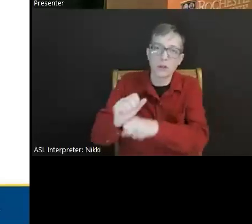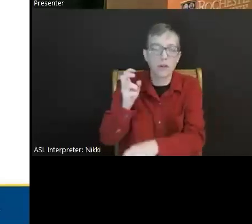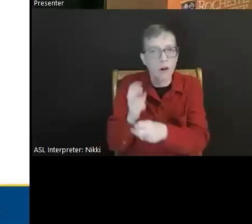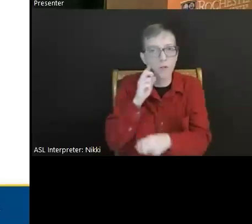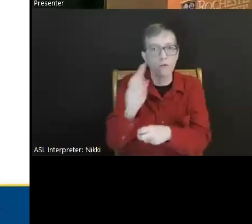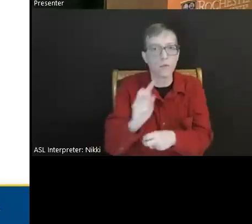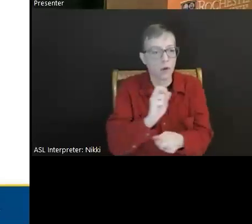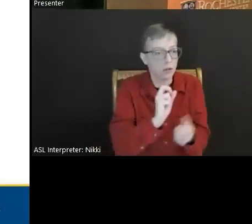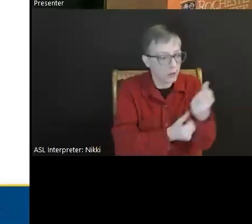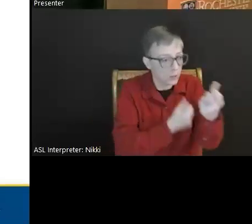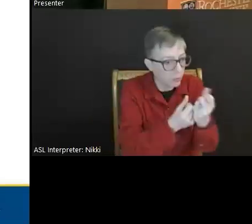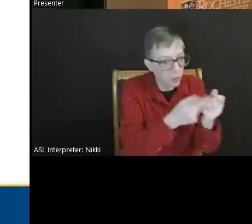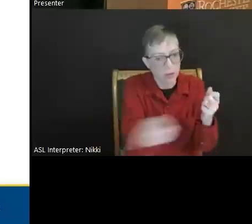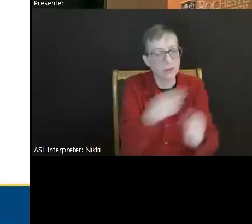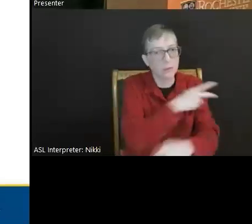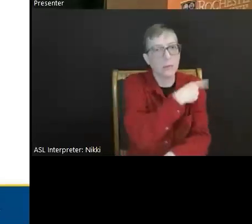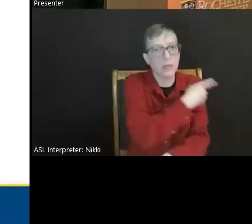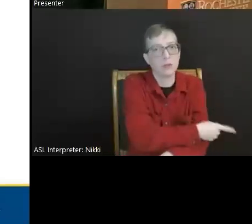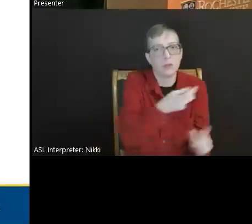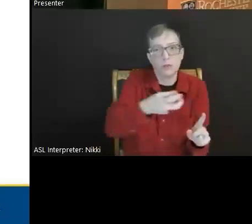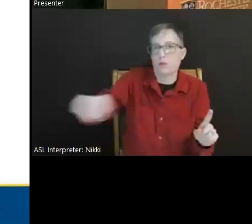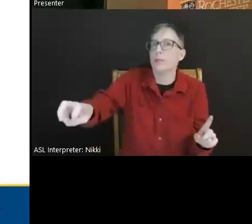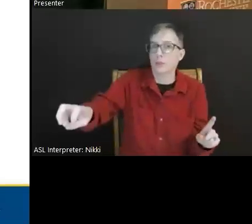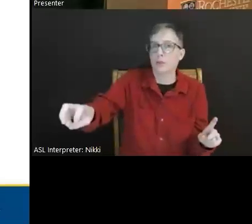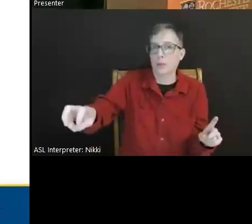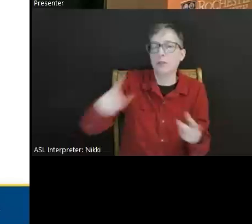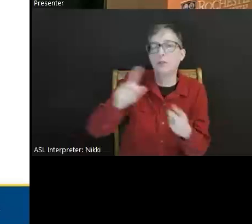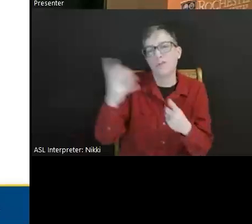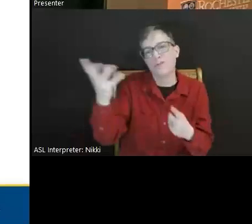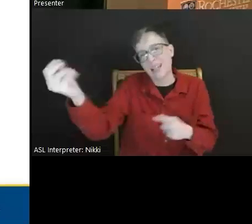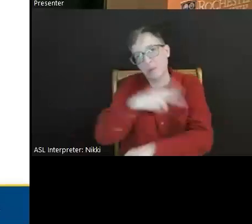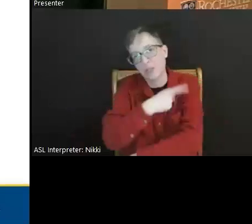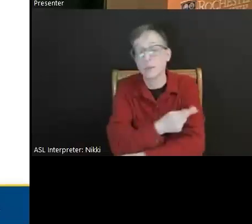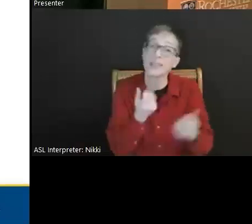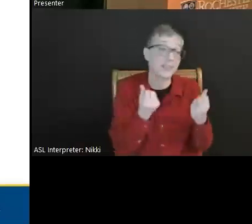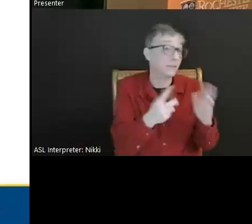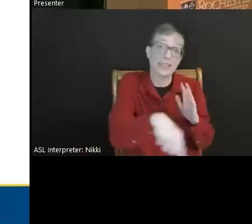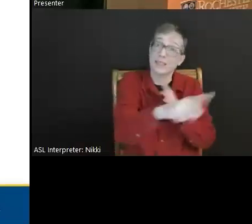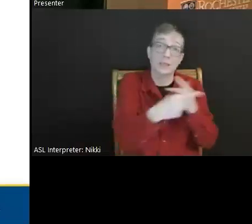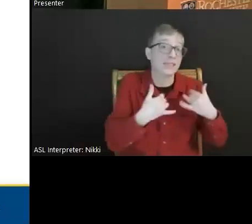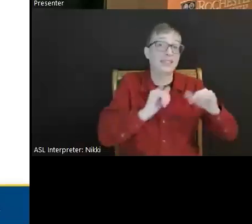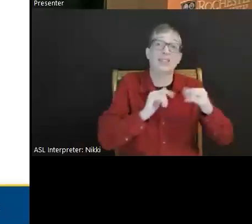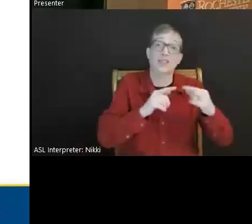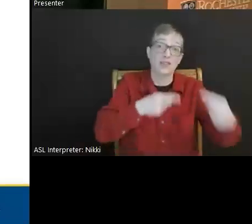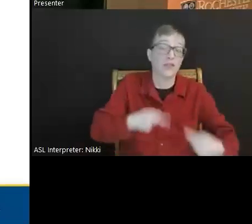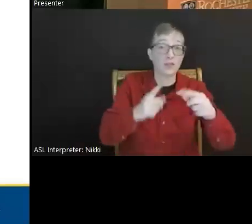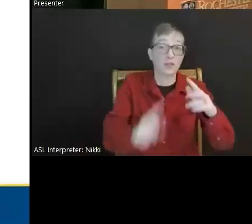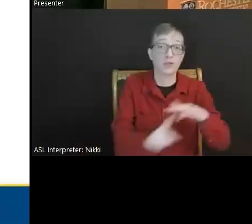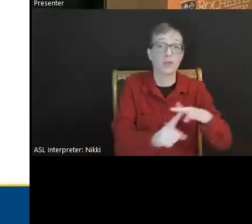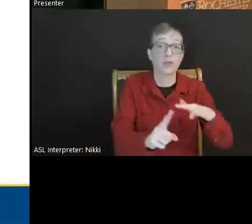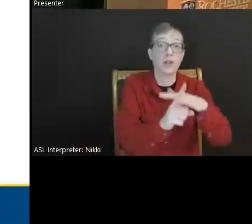clinic. However, many still struggle to attend appointments at specific dates and